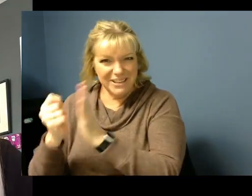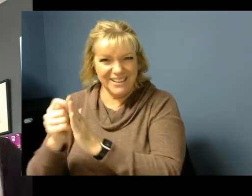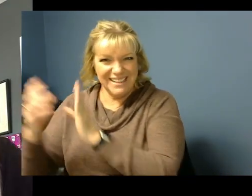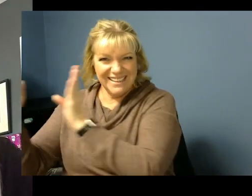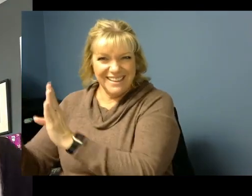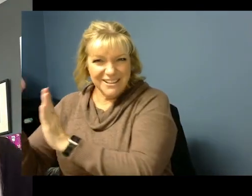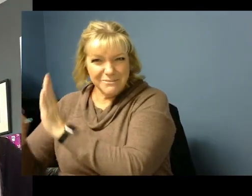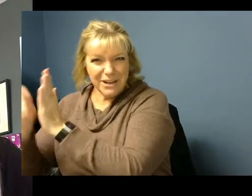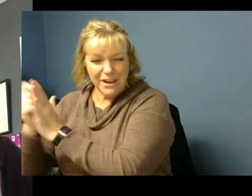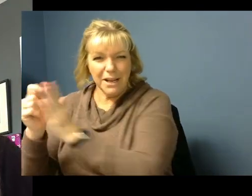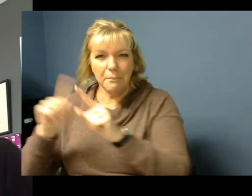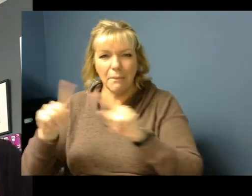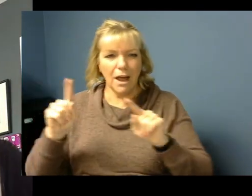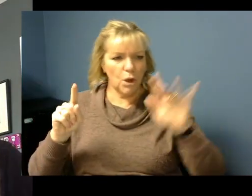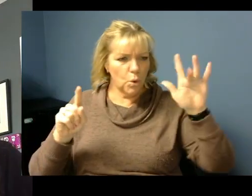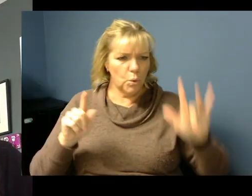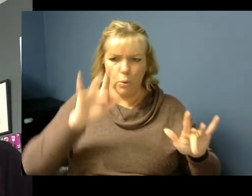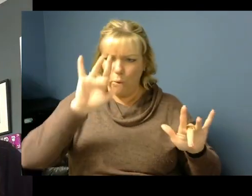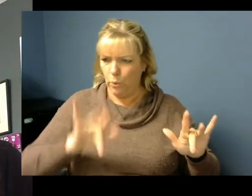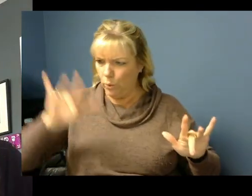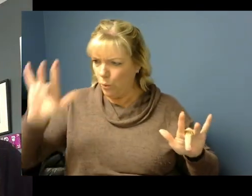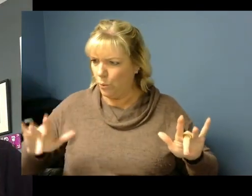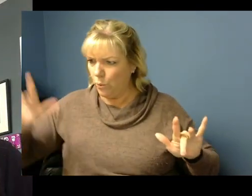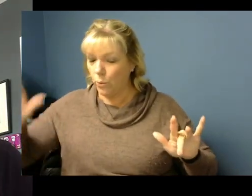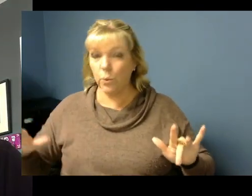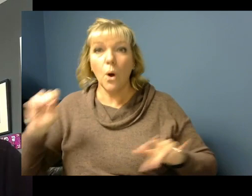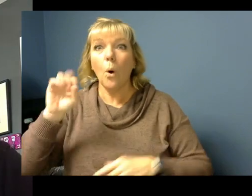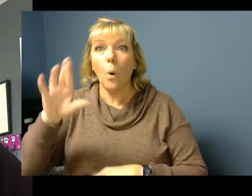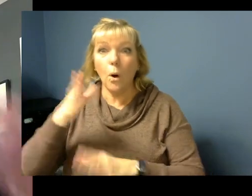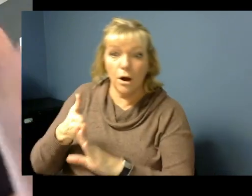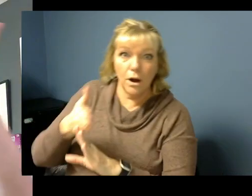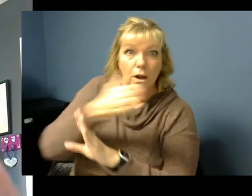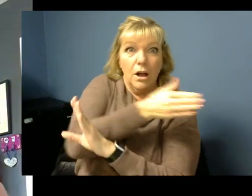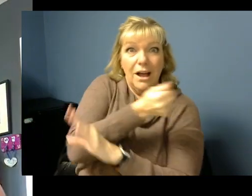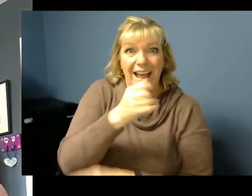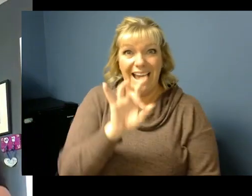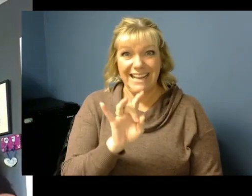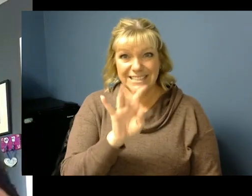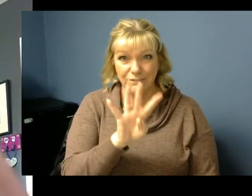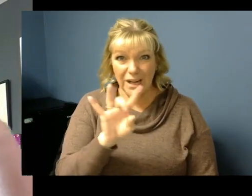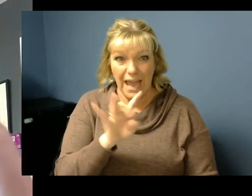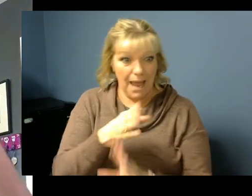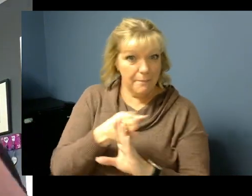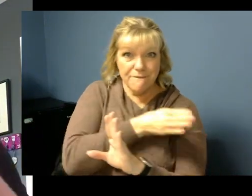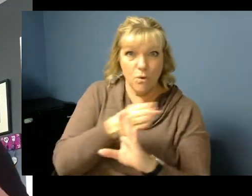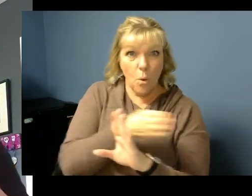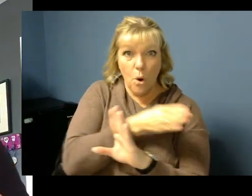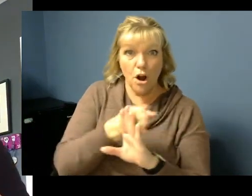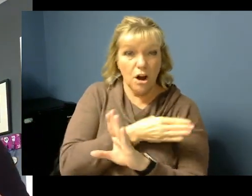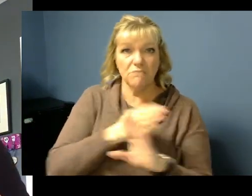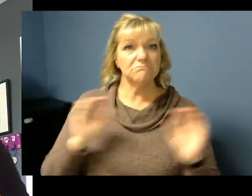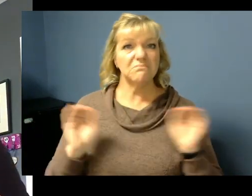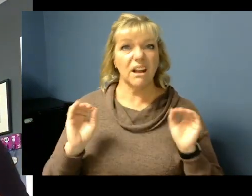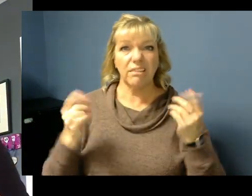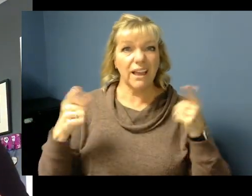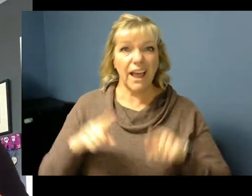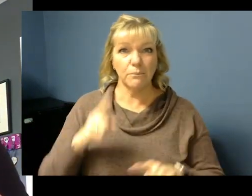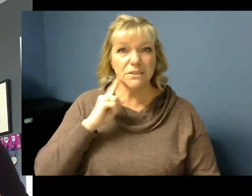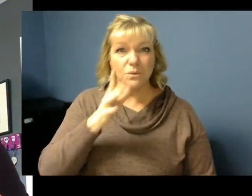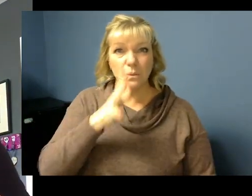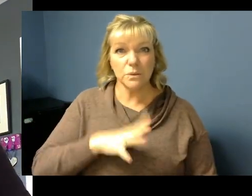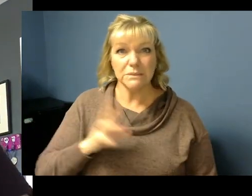I mean, we seem to be suggesting that nothing happens in women's history until 1848 when they said want the right to vote. And, that was, I mean,